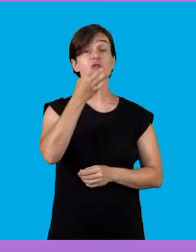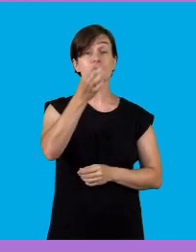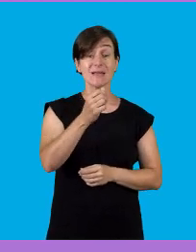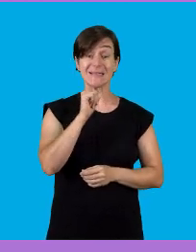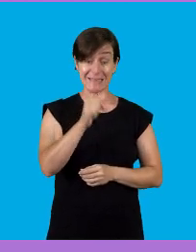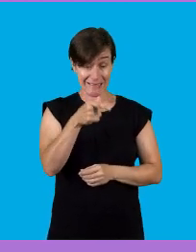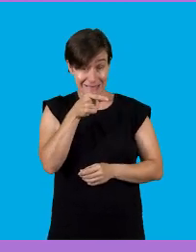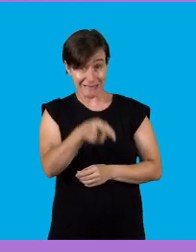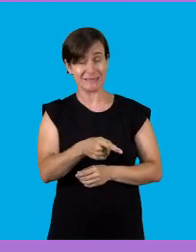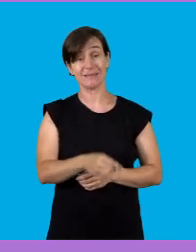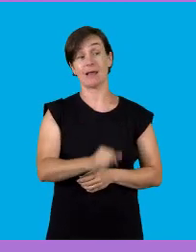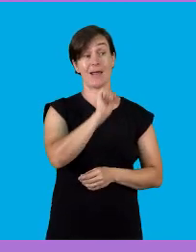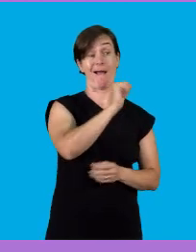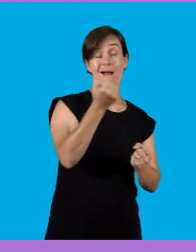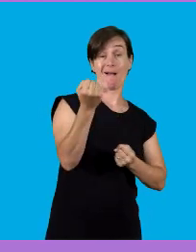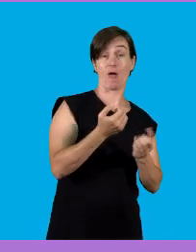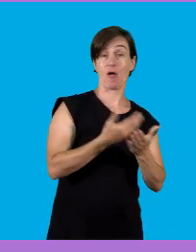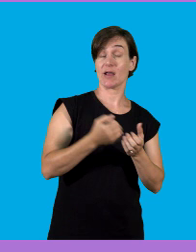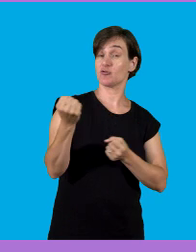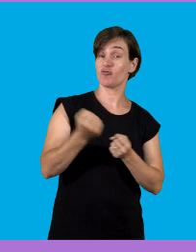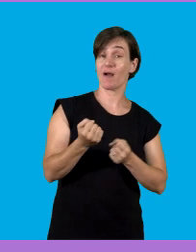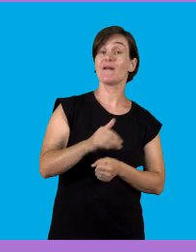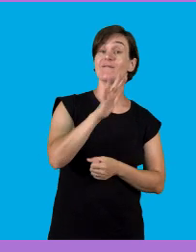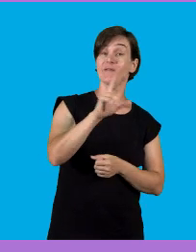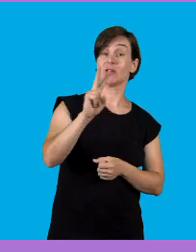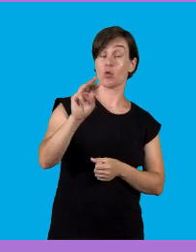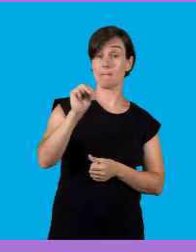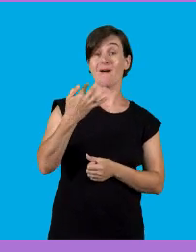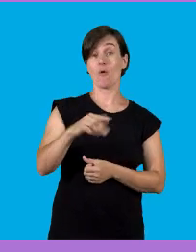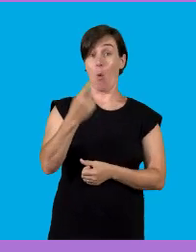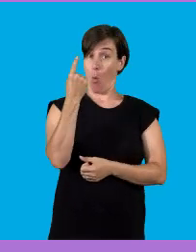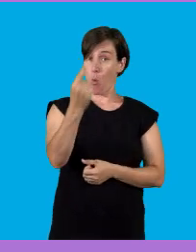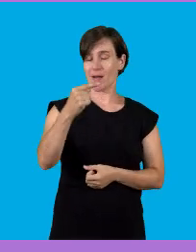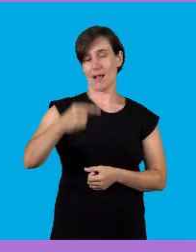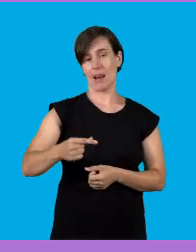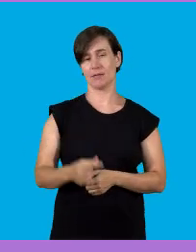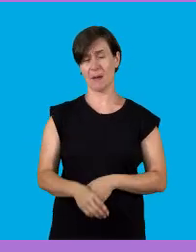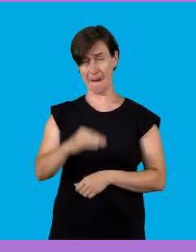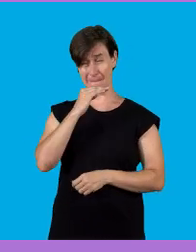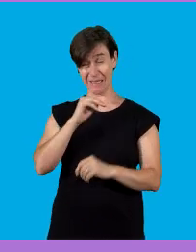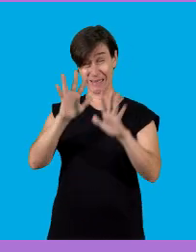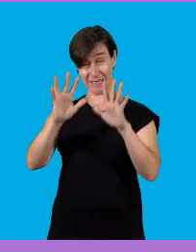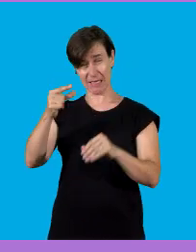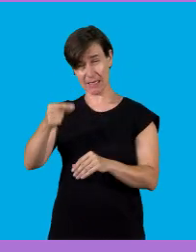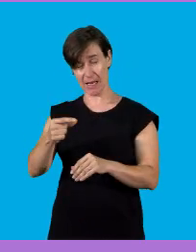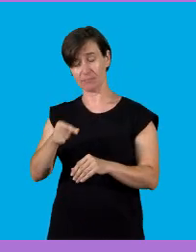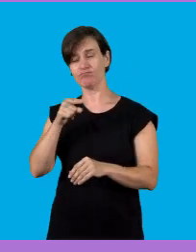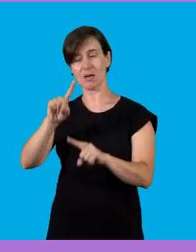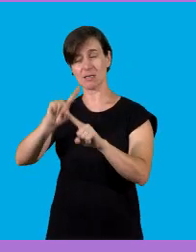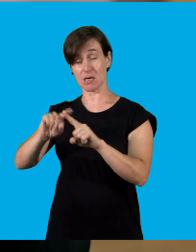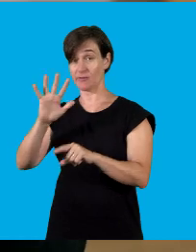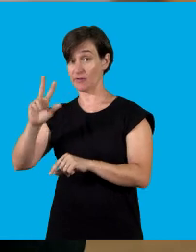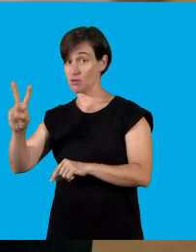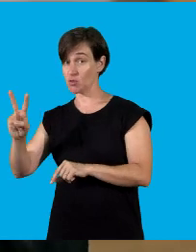that his car can drive 52 miles per gallon. So therefore I took 10 gallons and I multiplied by 52